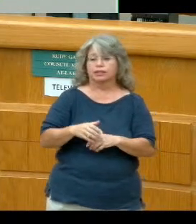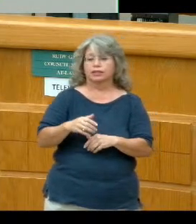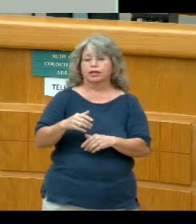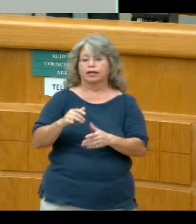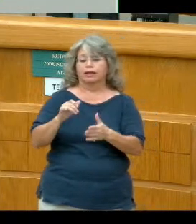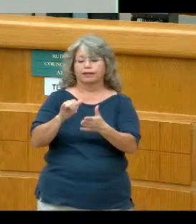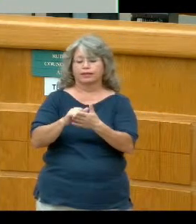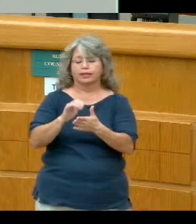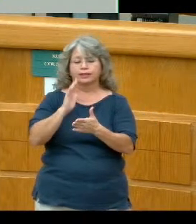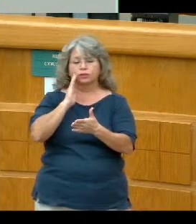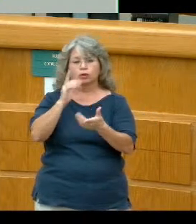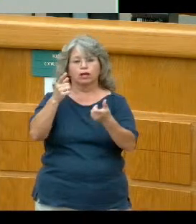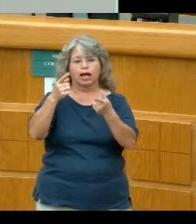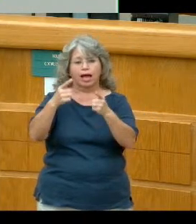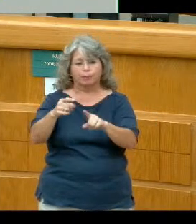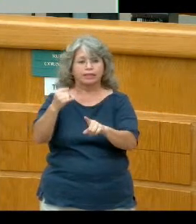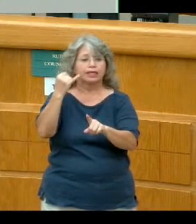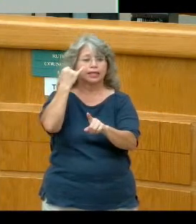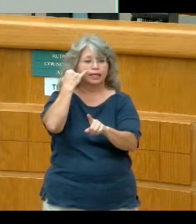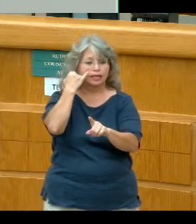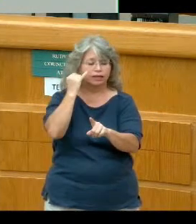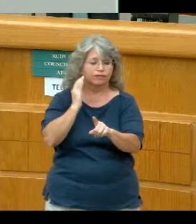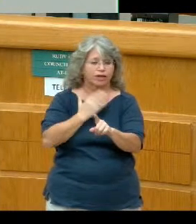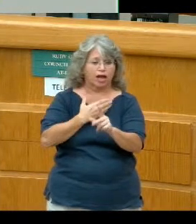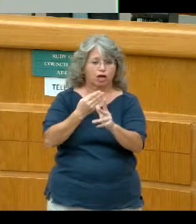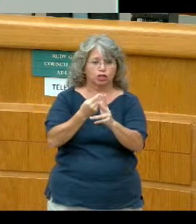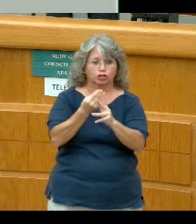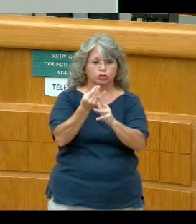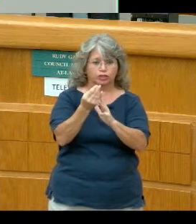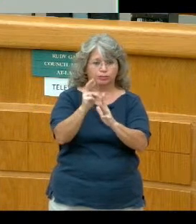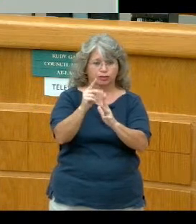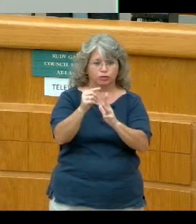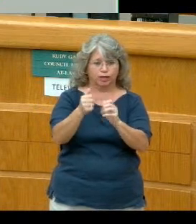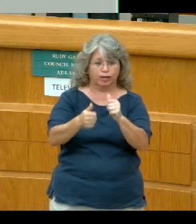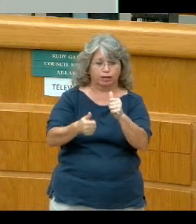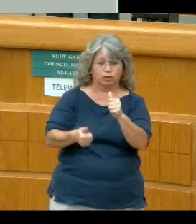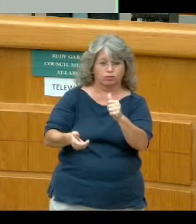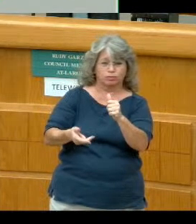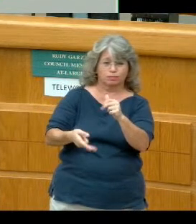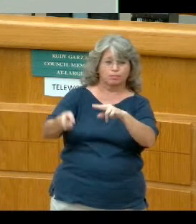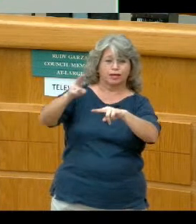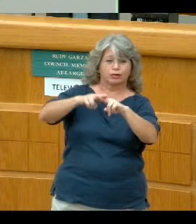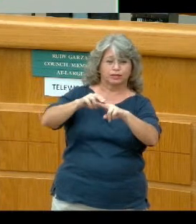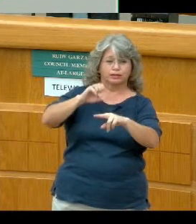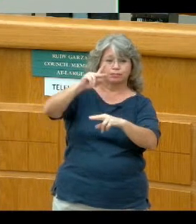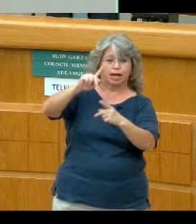to happen if we go to a transmission rate of 2, if all the assumptions that I laid